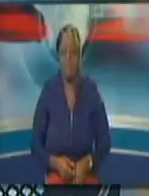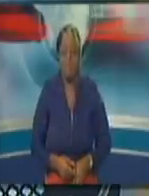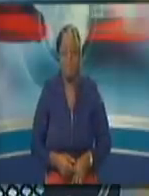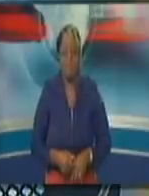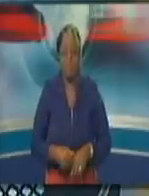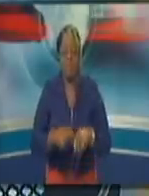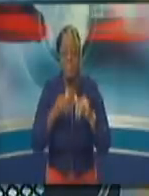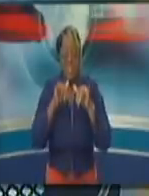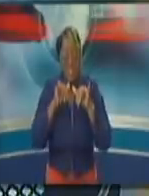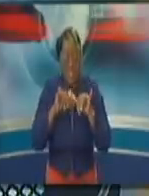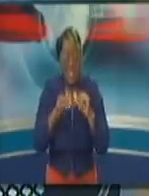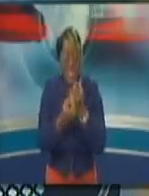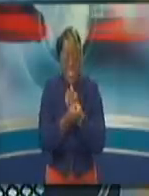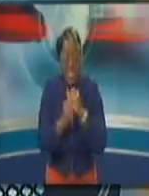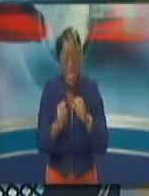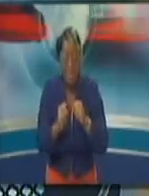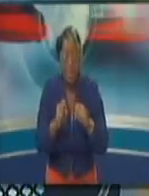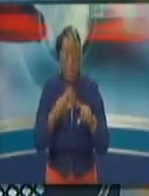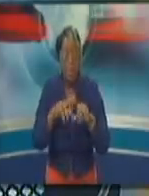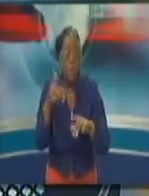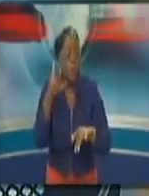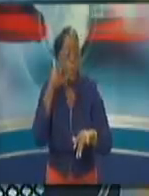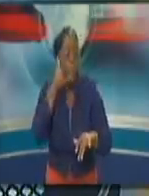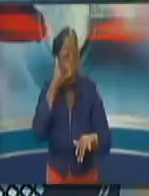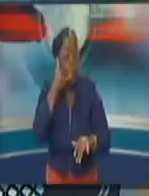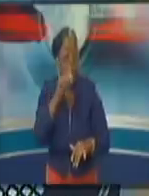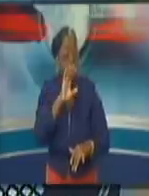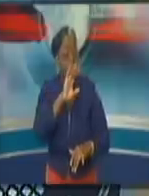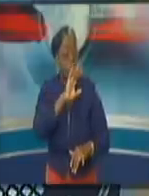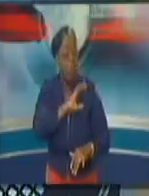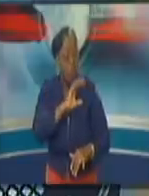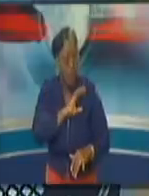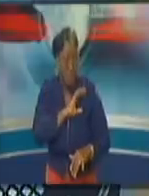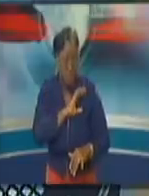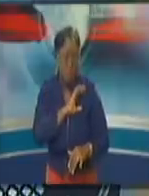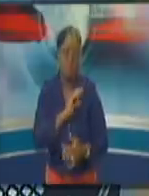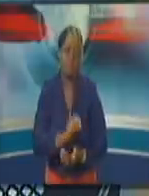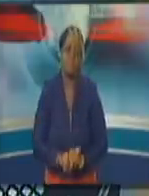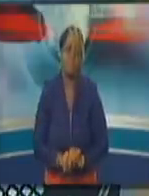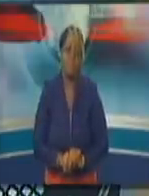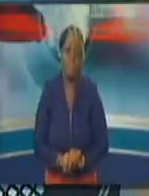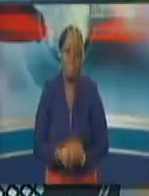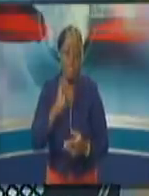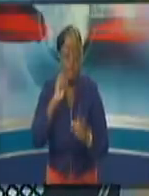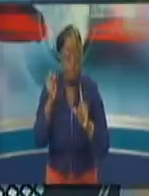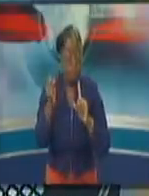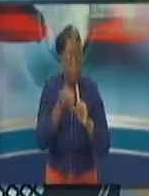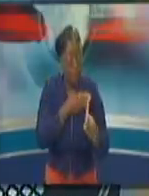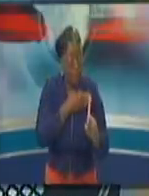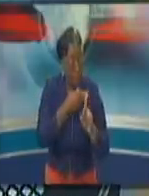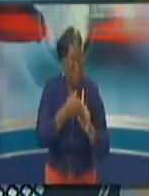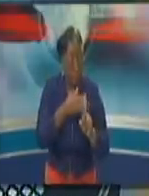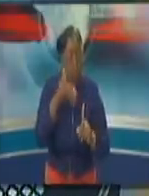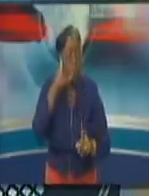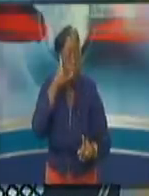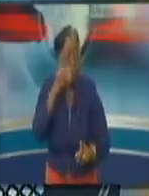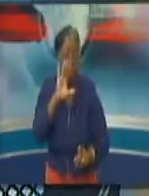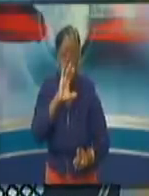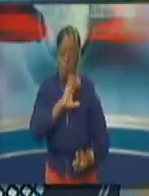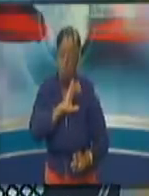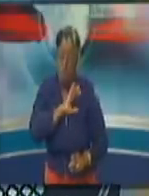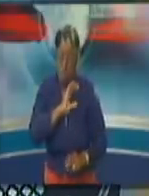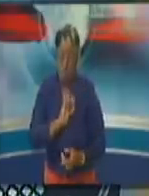safe, but to reach out to the authorities that are charged with assisting you if you need that kind of